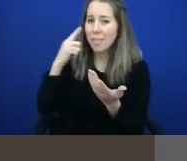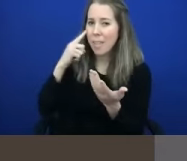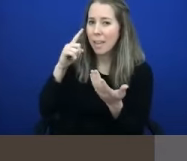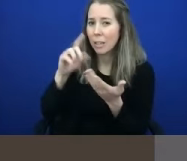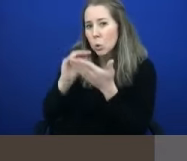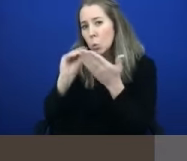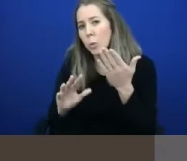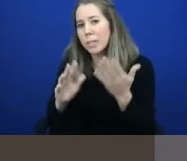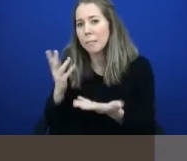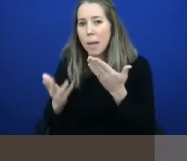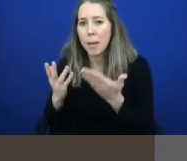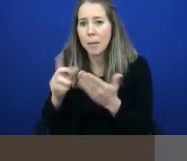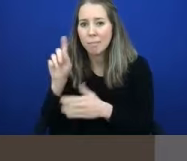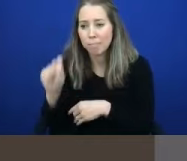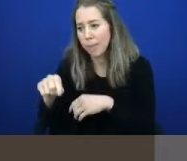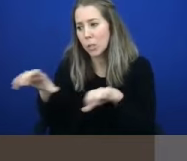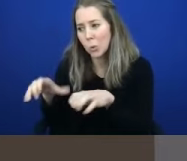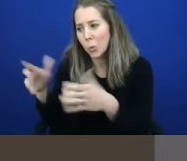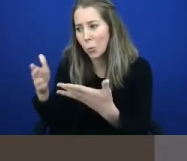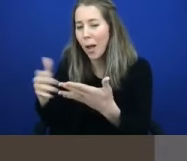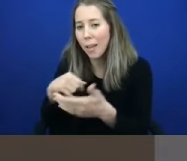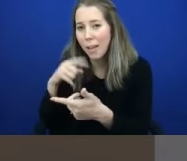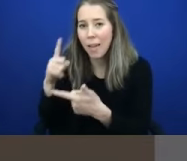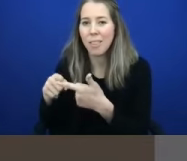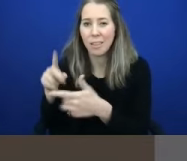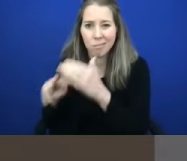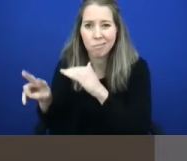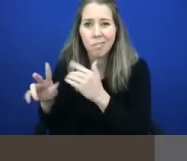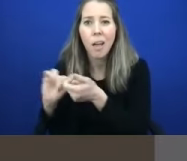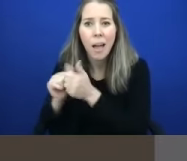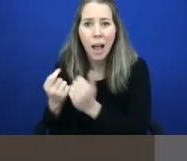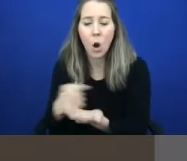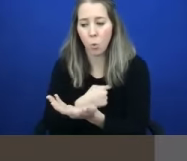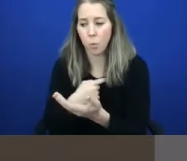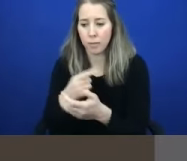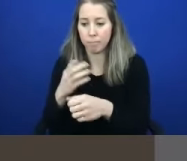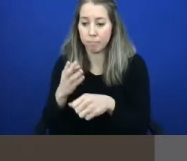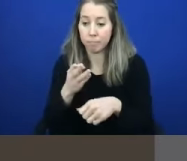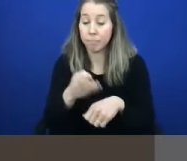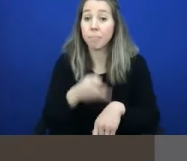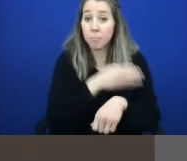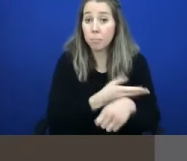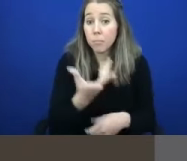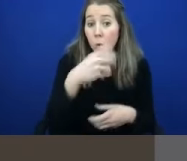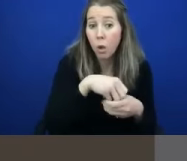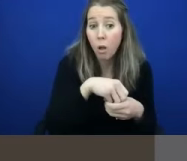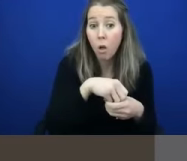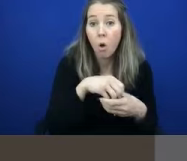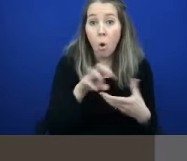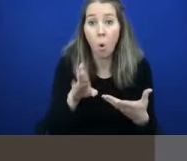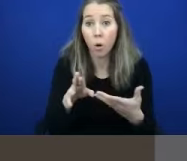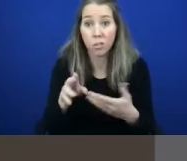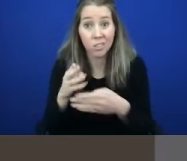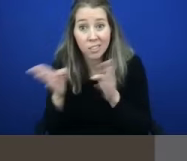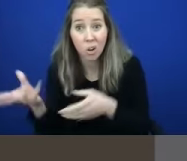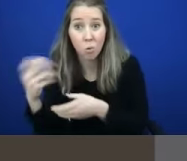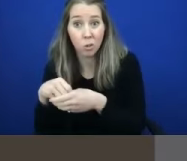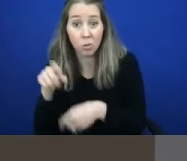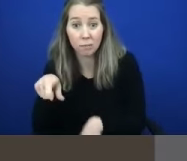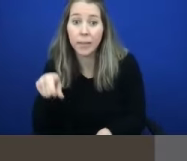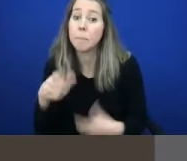be asked to do here? And then thinking about how can we make this either more inclusive or inclusive at all. So does anybody have